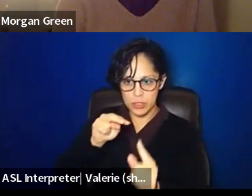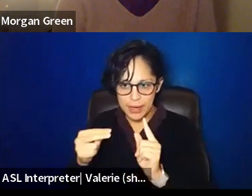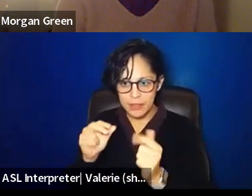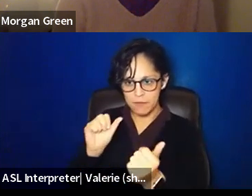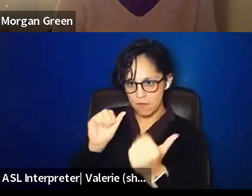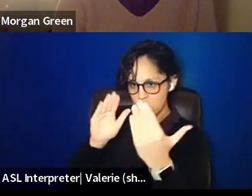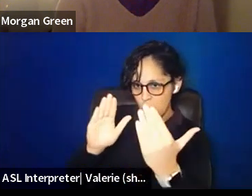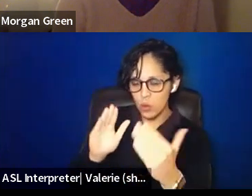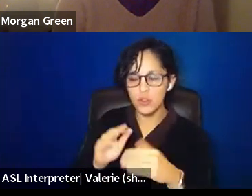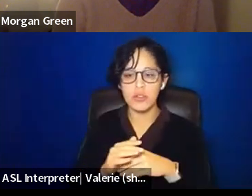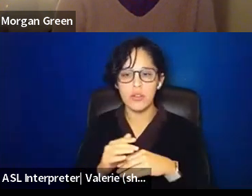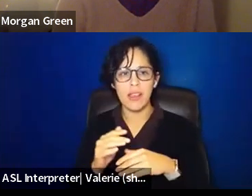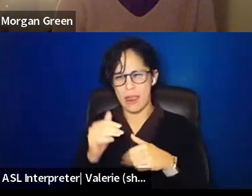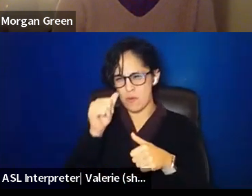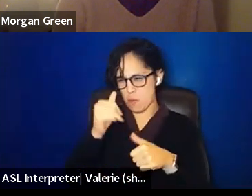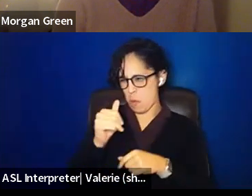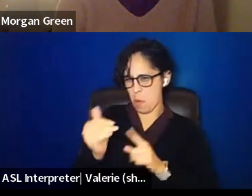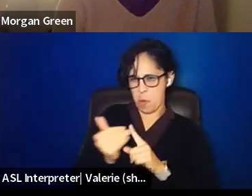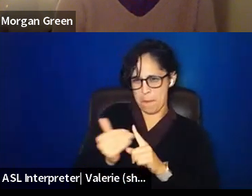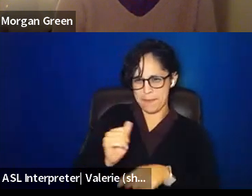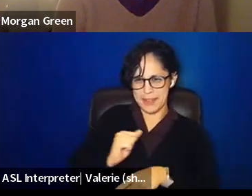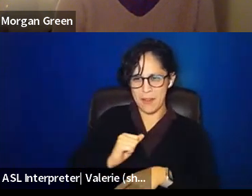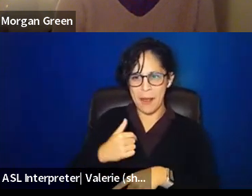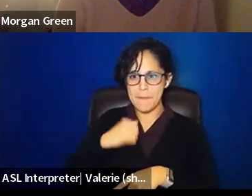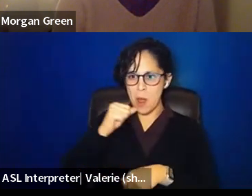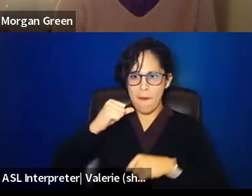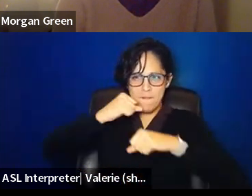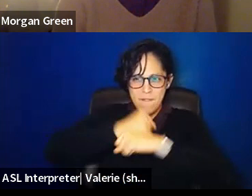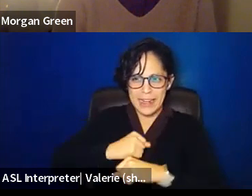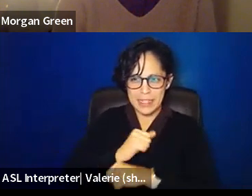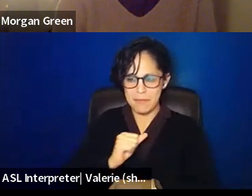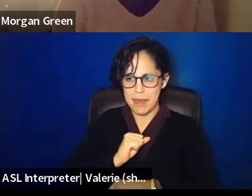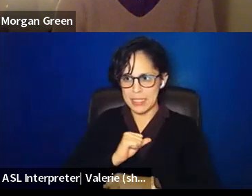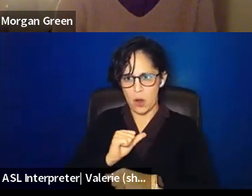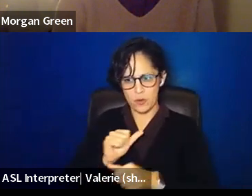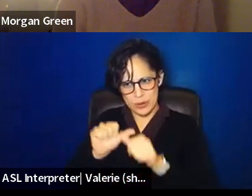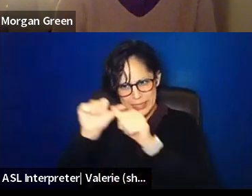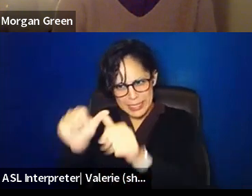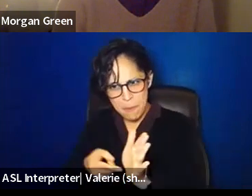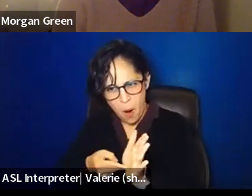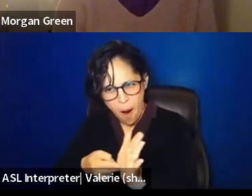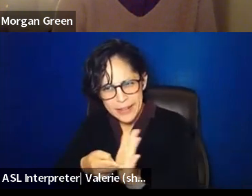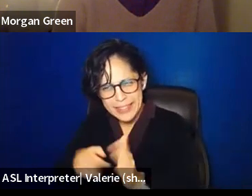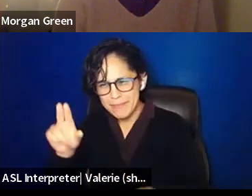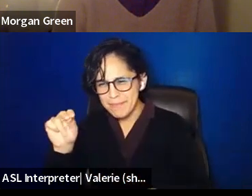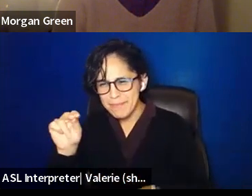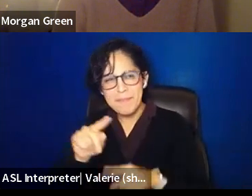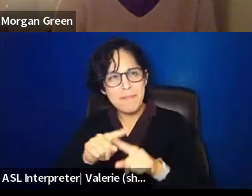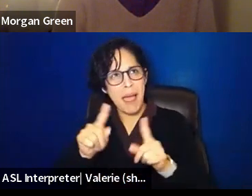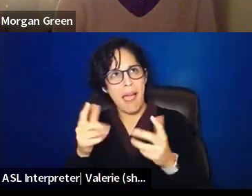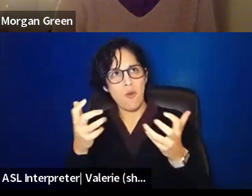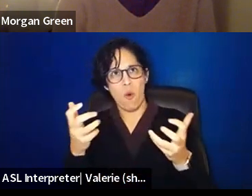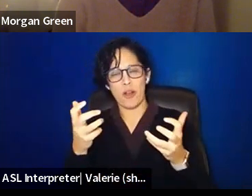of fighting myself, to be honest, to become the leader I want to be at the size of company I want to be help run or run one